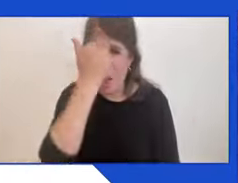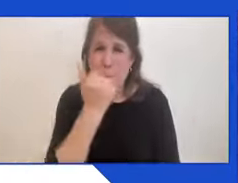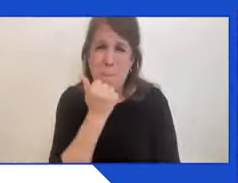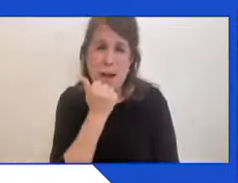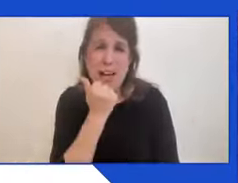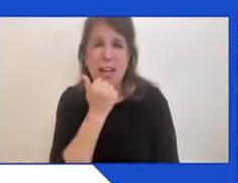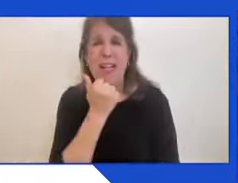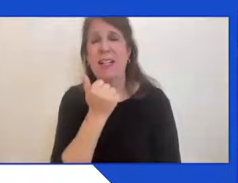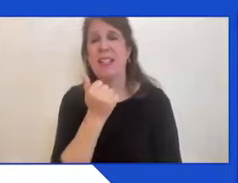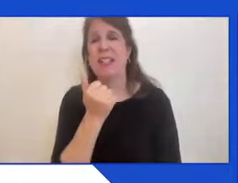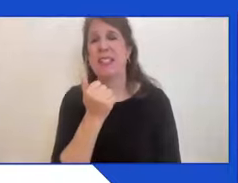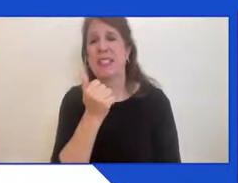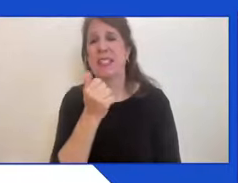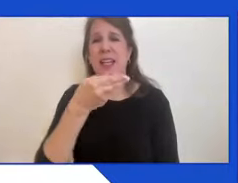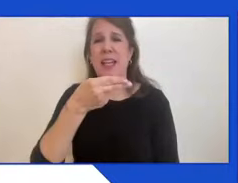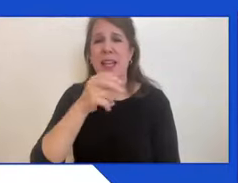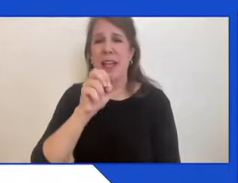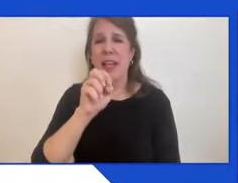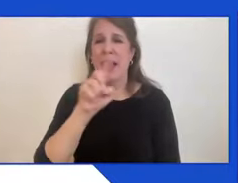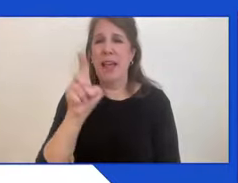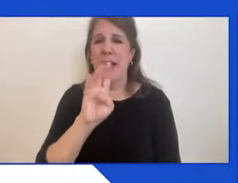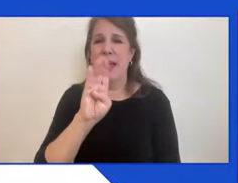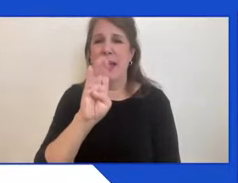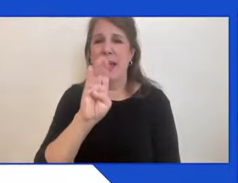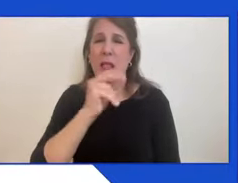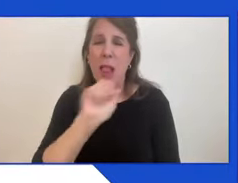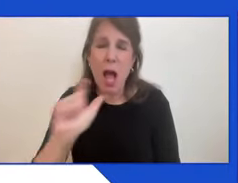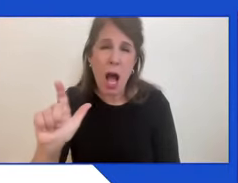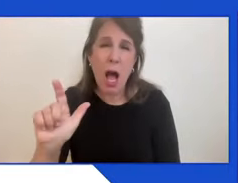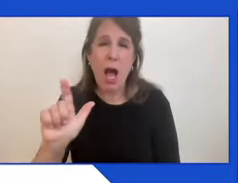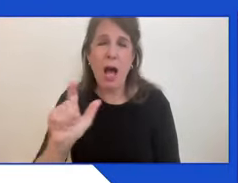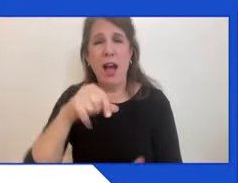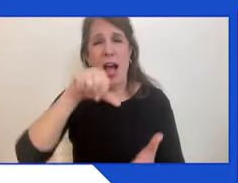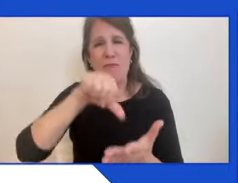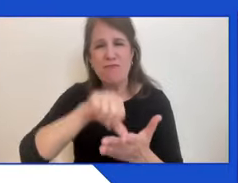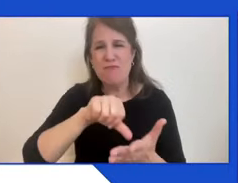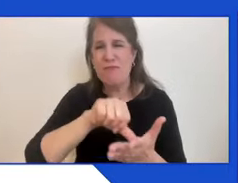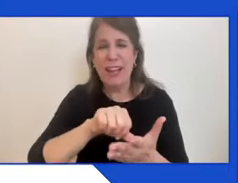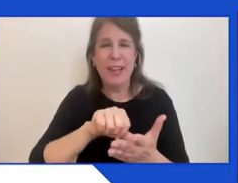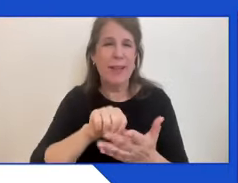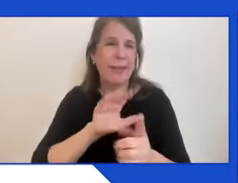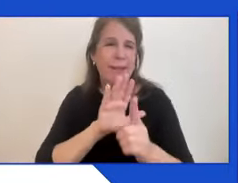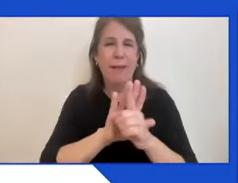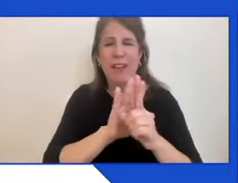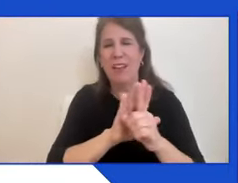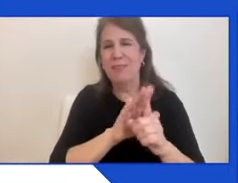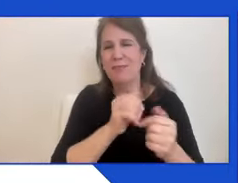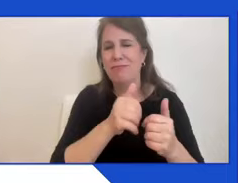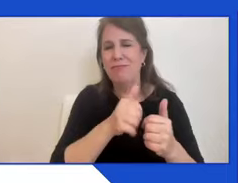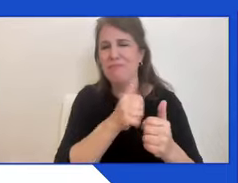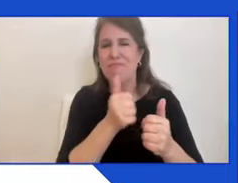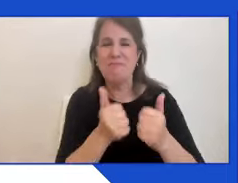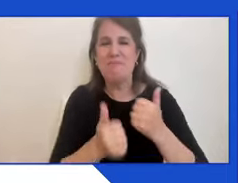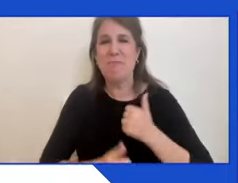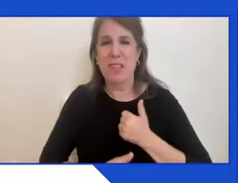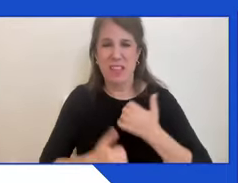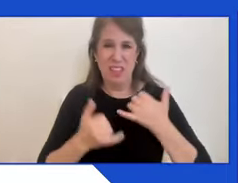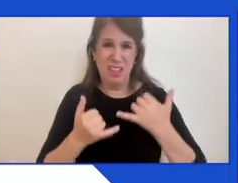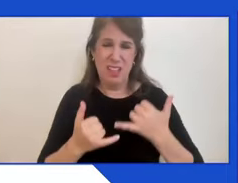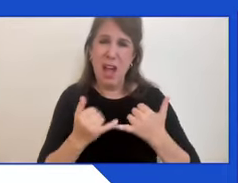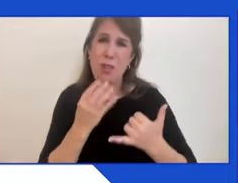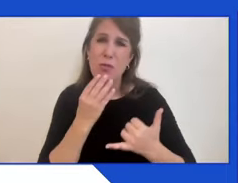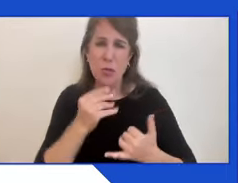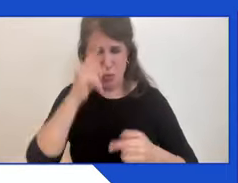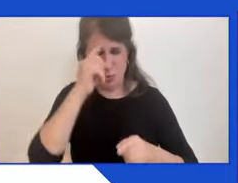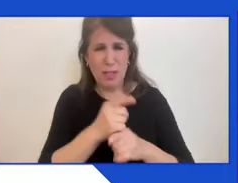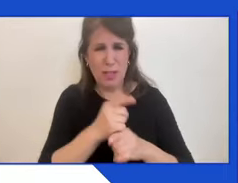armies, to my Jewish brothers and sisters, it is tempting to look at the present darkness and